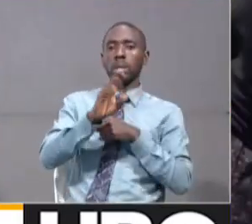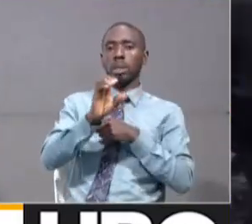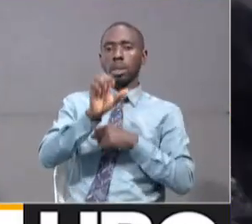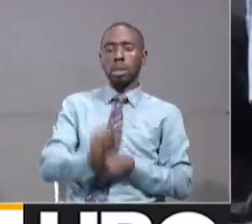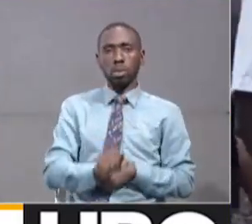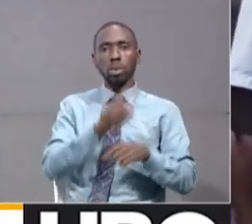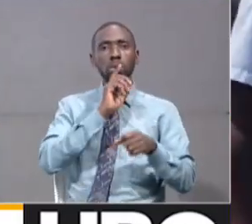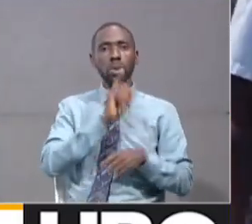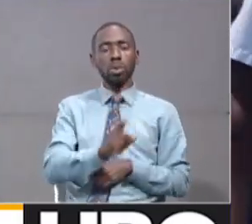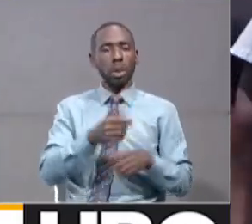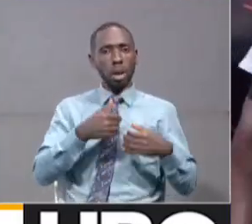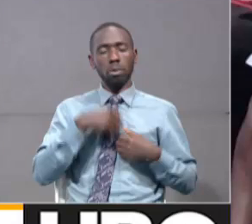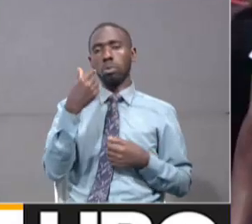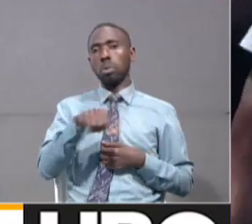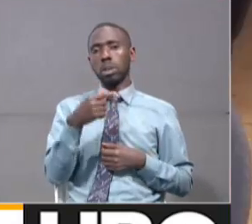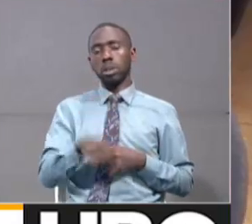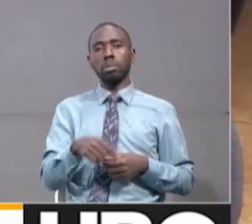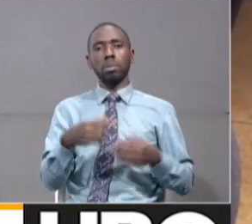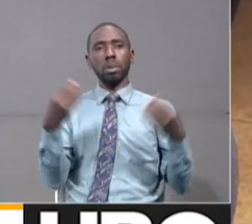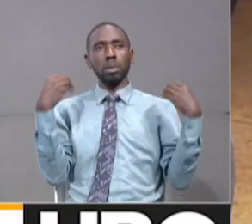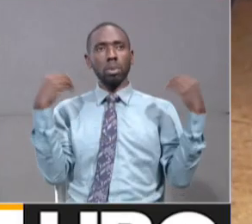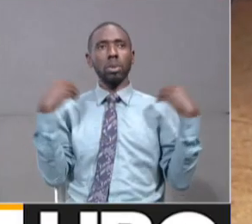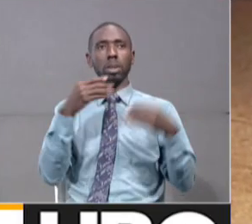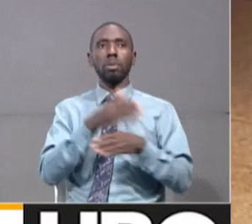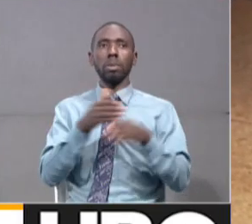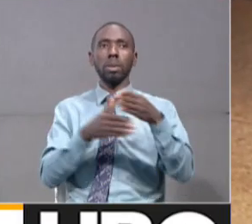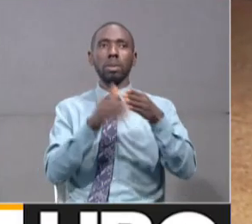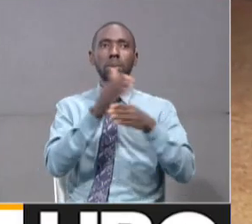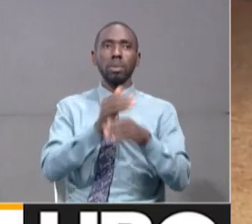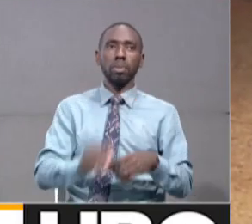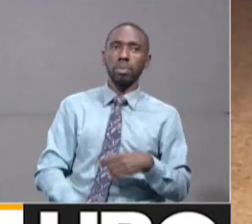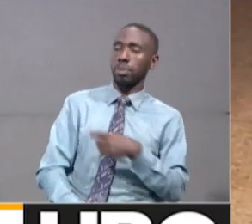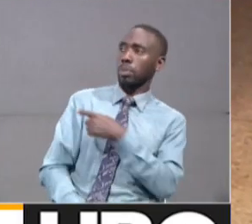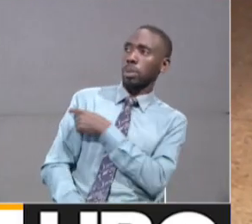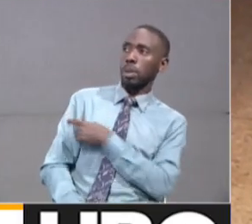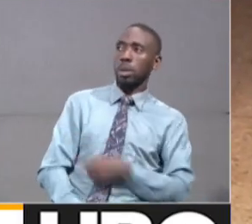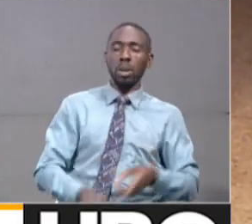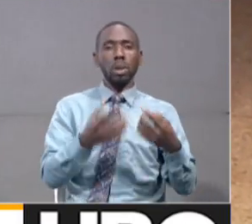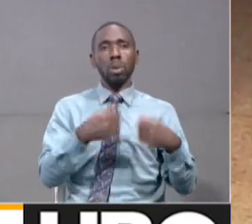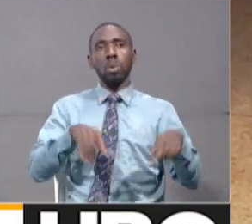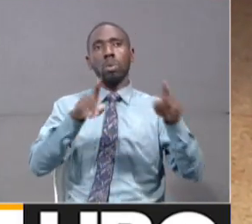high standards of the sports infrastructure. With your blessing,